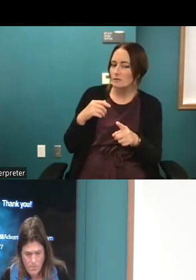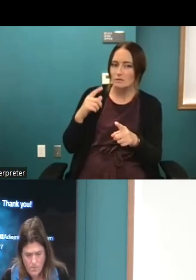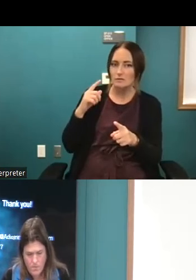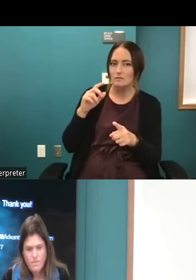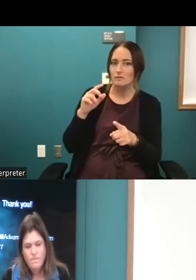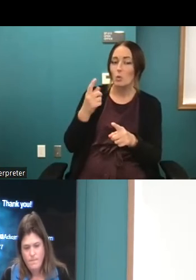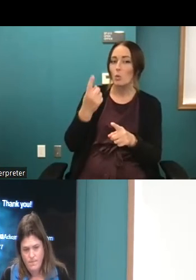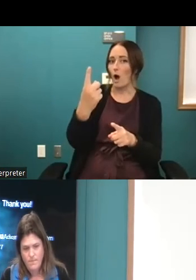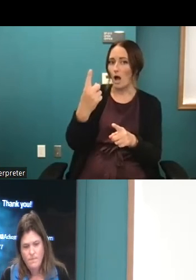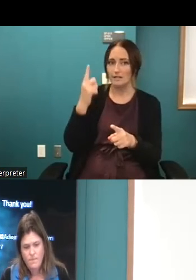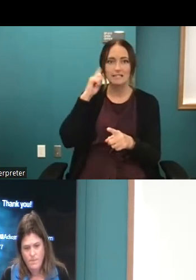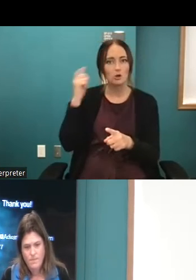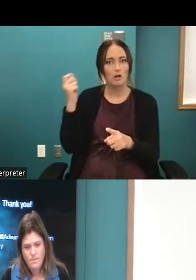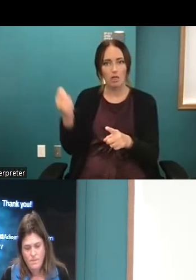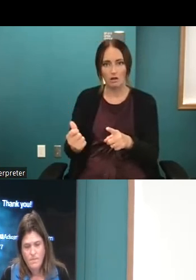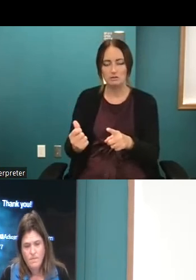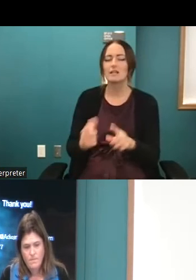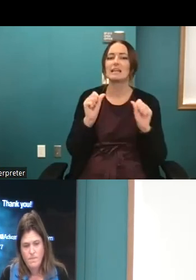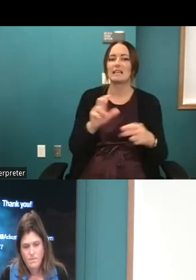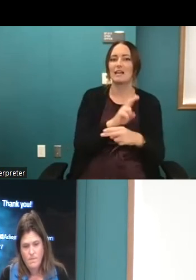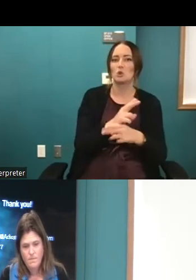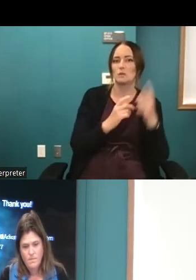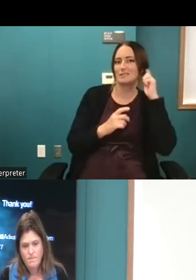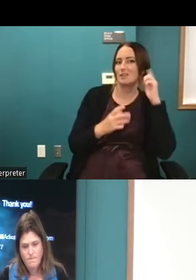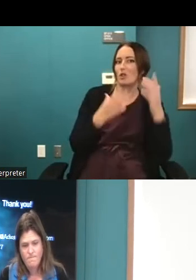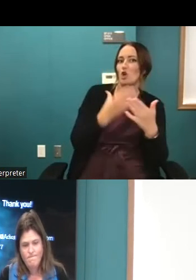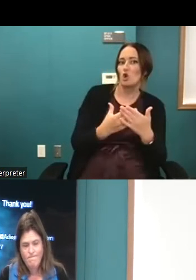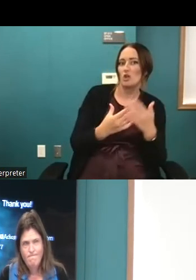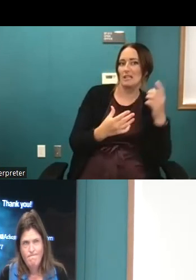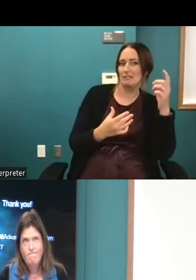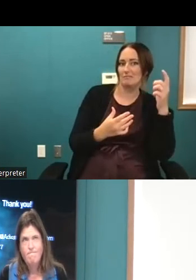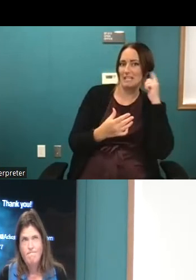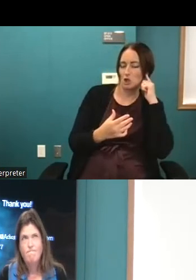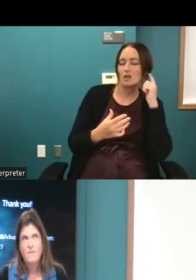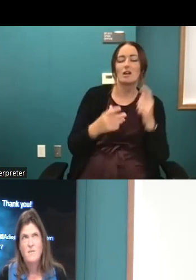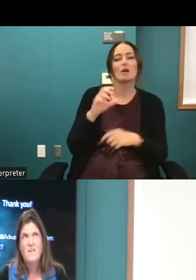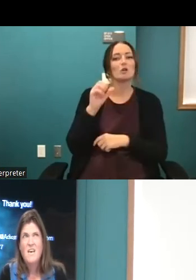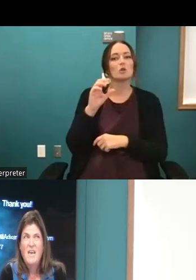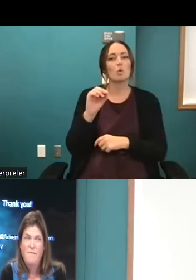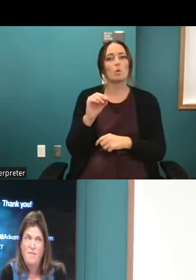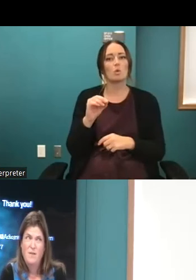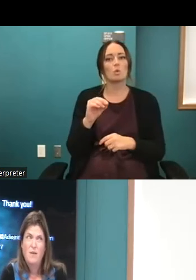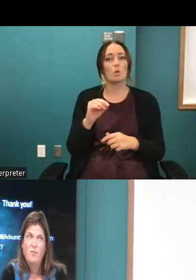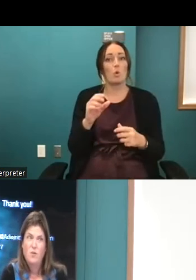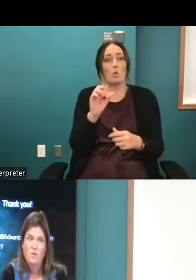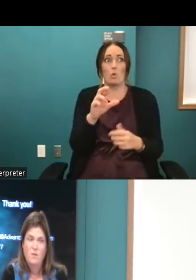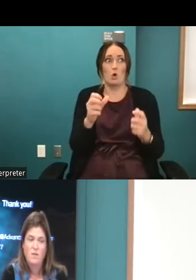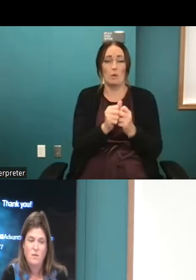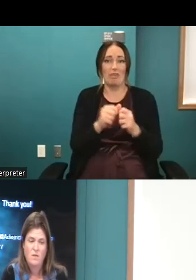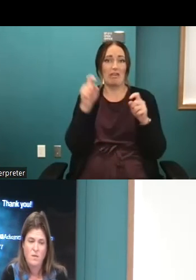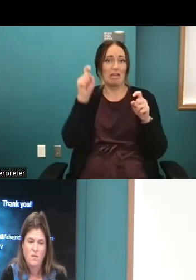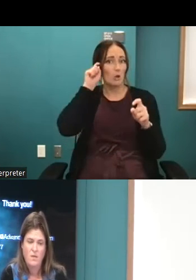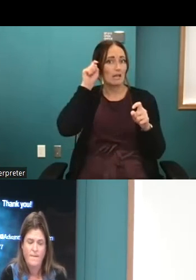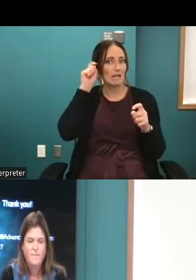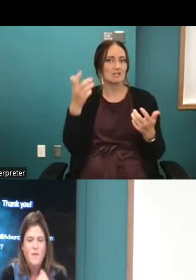ear with or without their hearing aids maybe. And so it's hard to, is there a wand or any kind